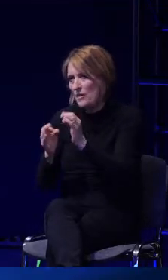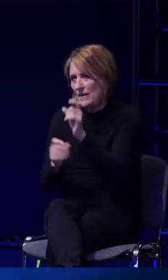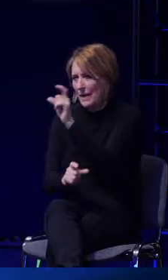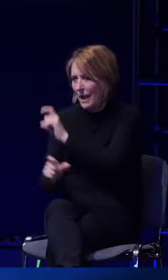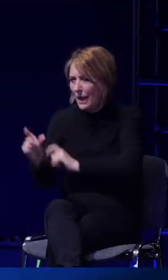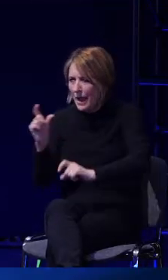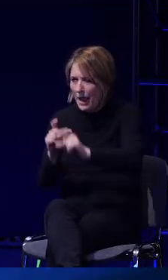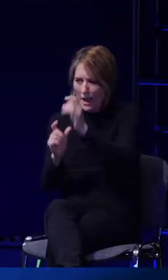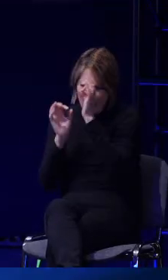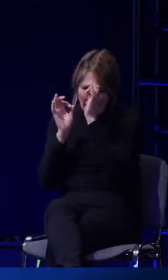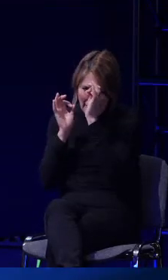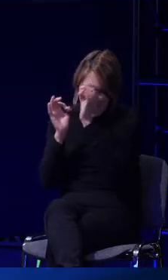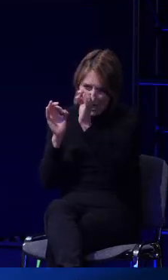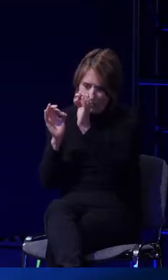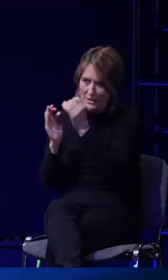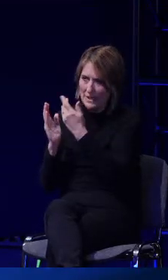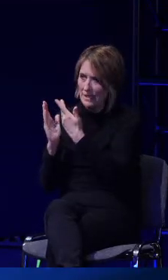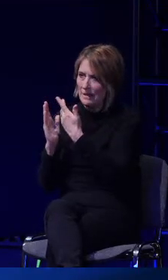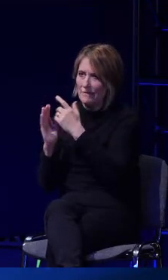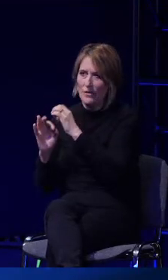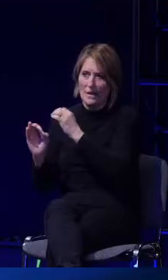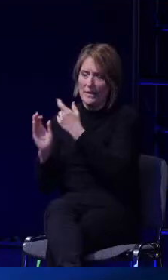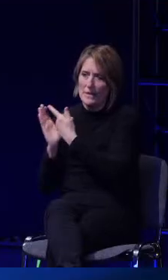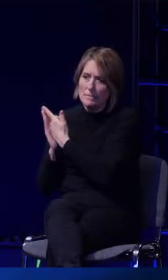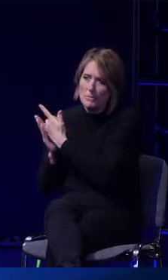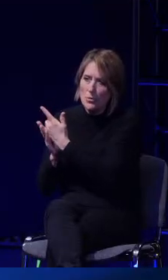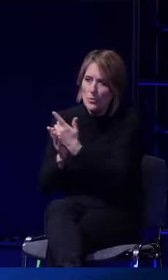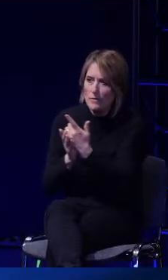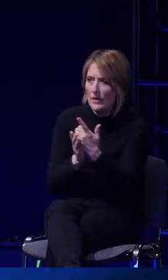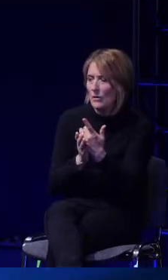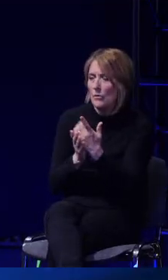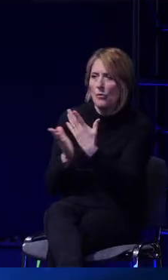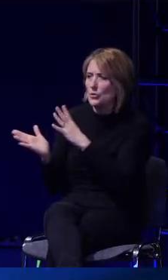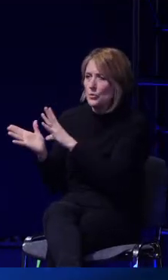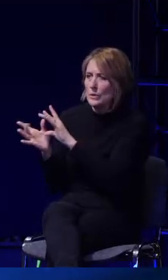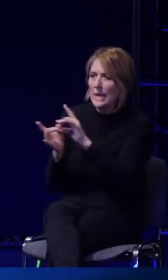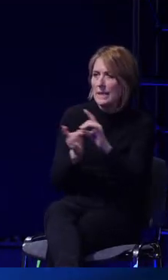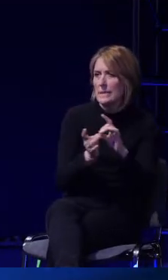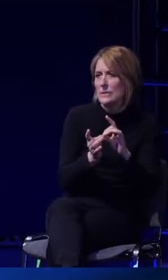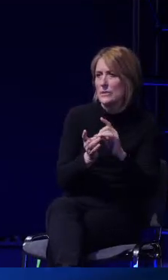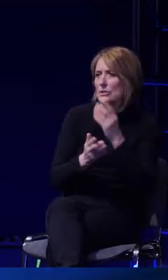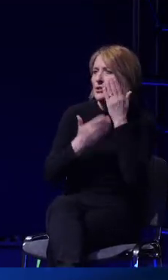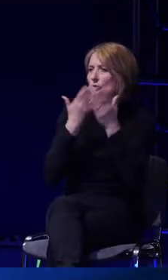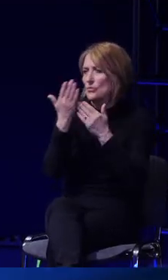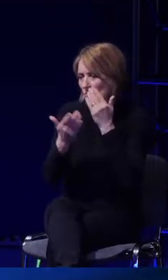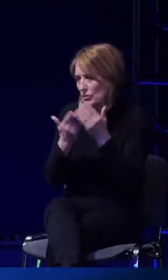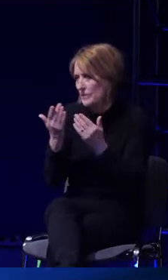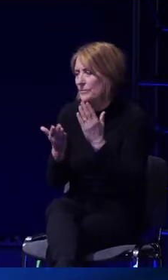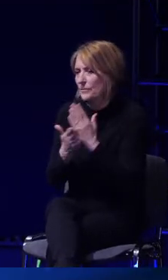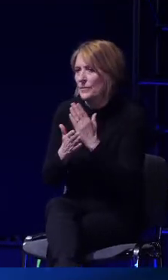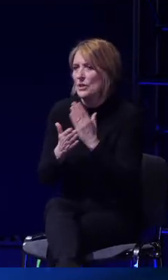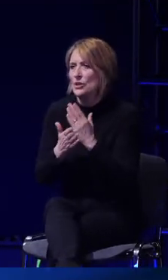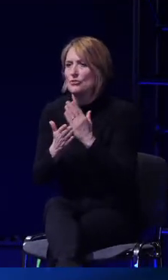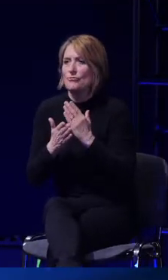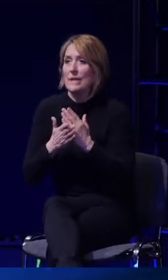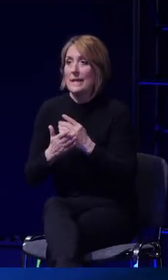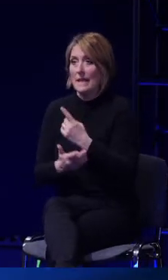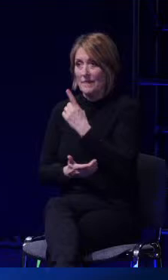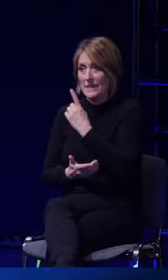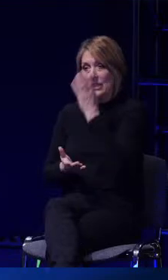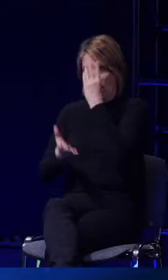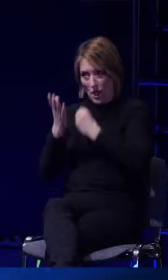shoot something that is moving or connects you to a story. Like that's so it's a grounding, but I don't